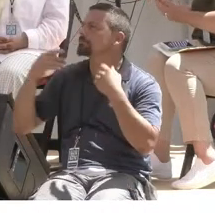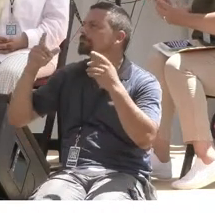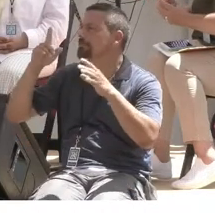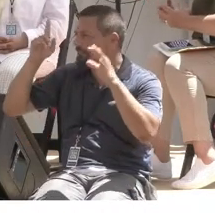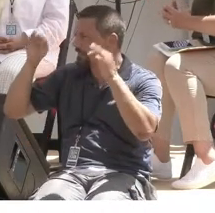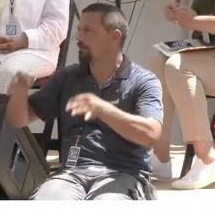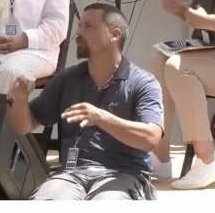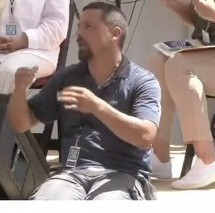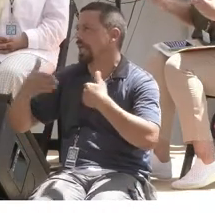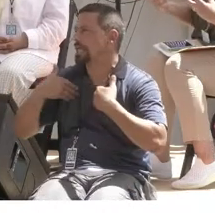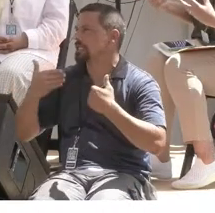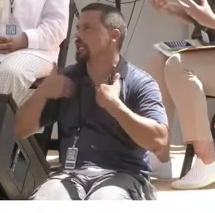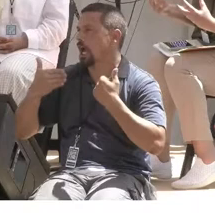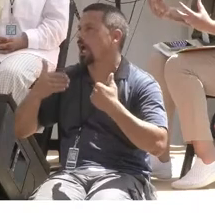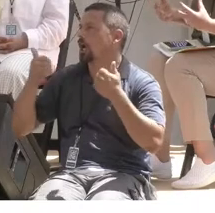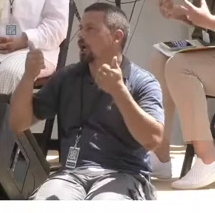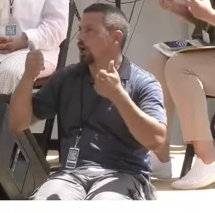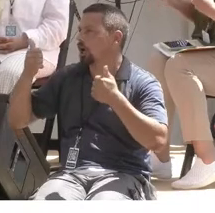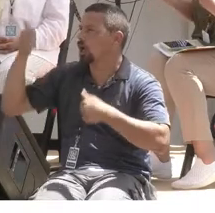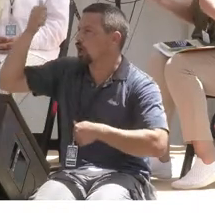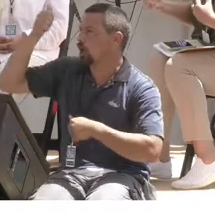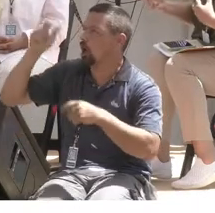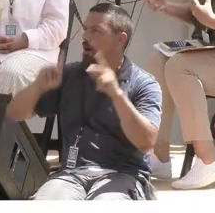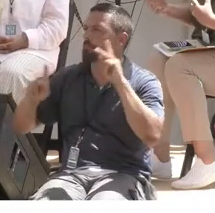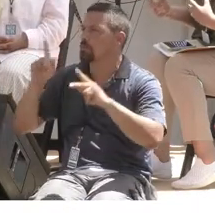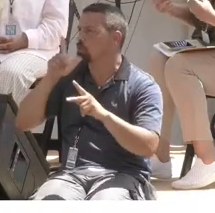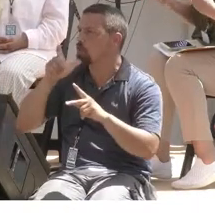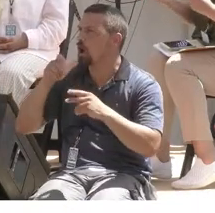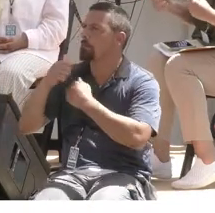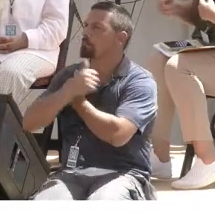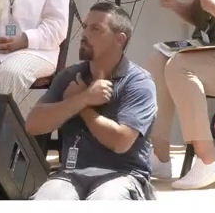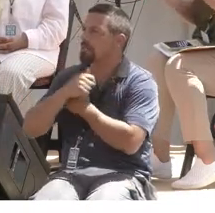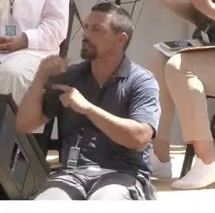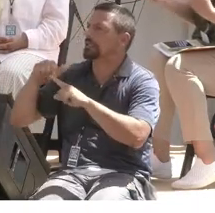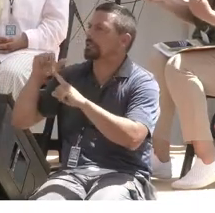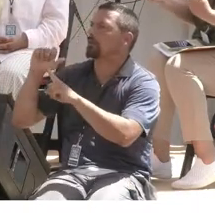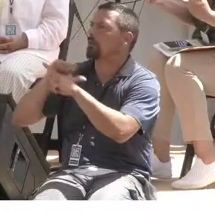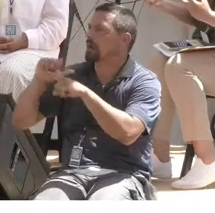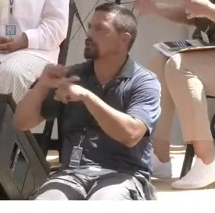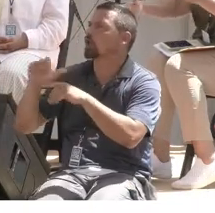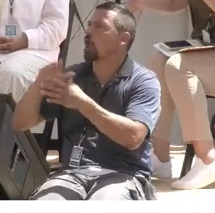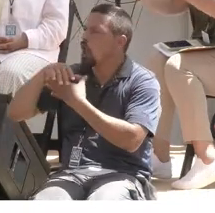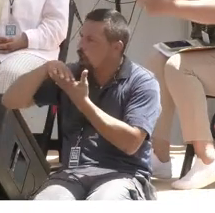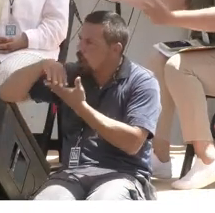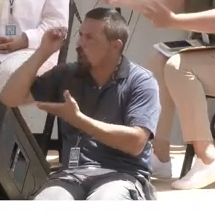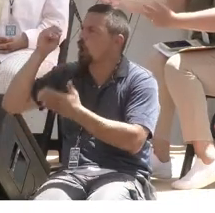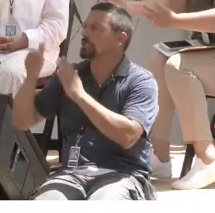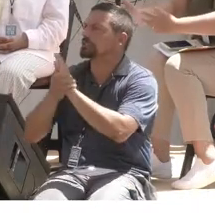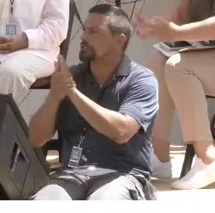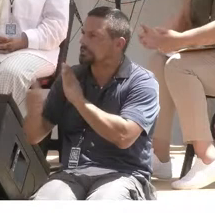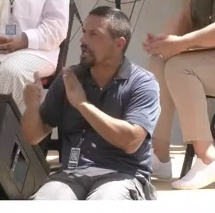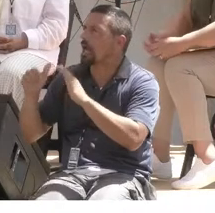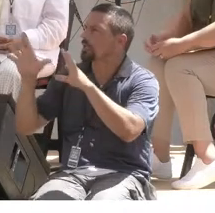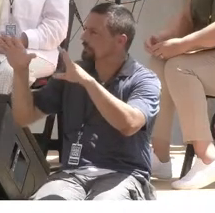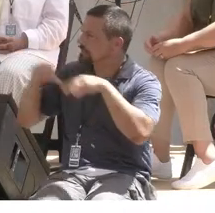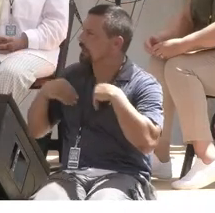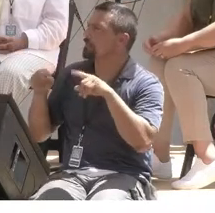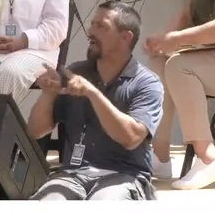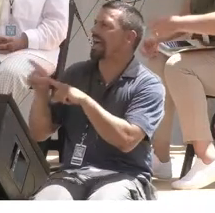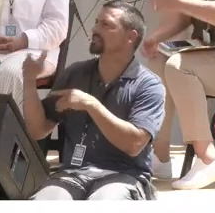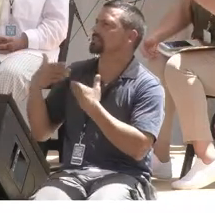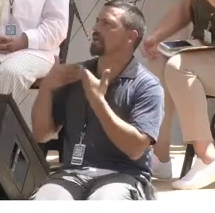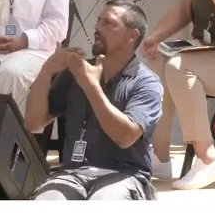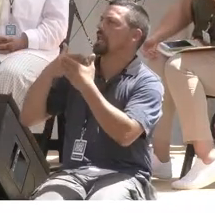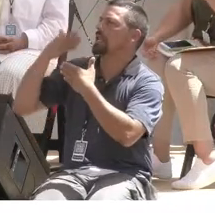youngsters that are embracing these practices and learning to master them and take them on as the next